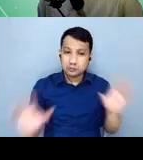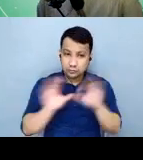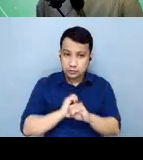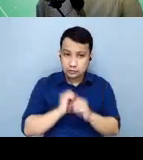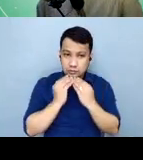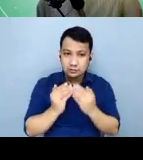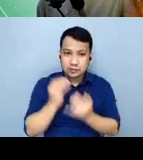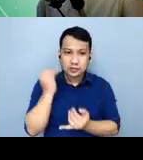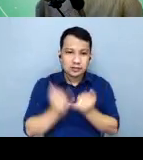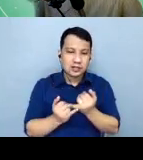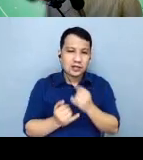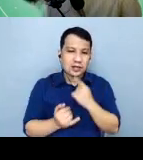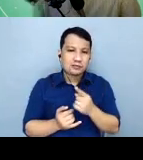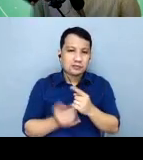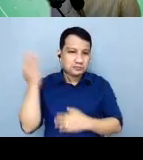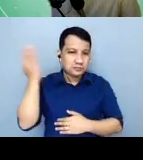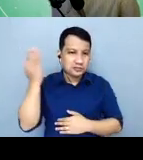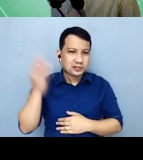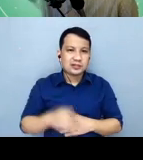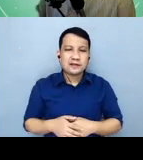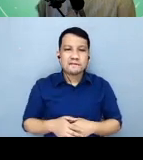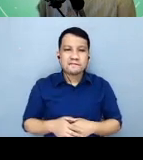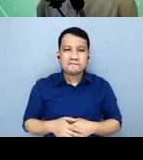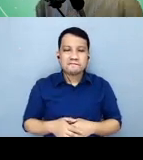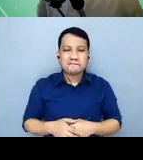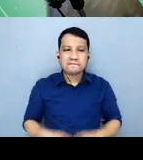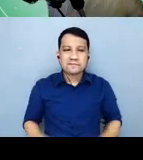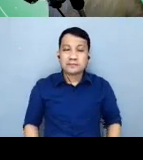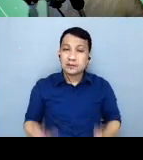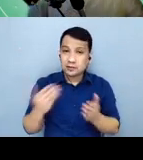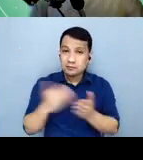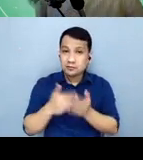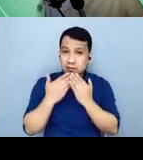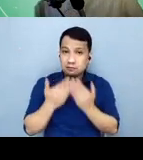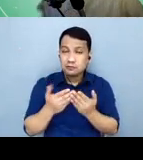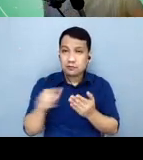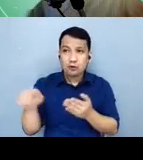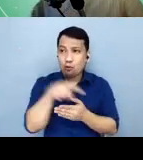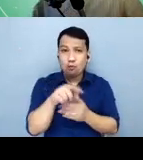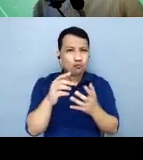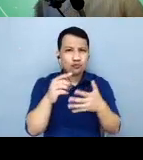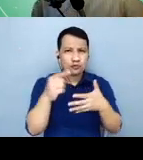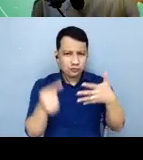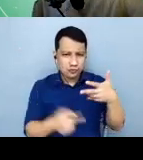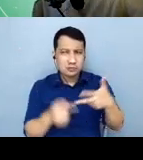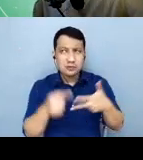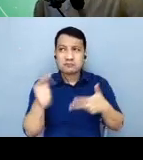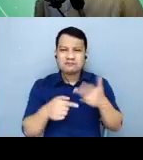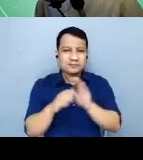the last part of the presentation. Okay, so again, we looked at what are some examples